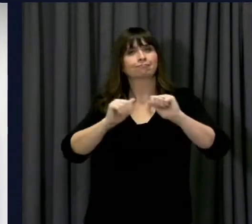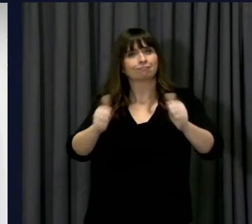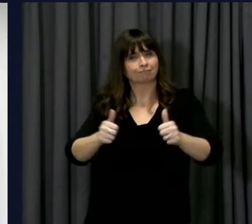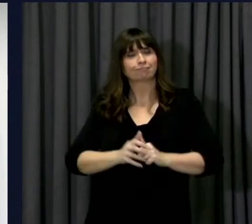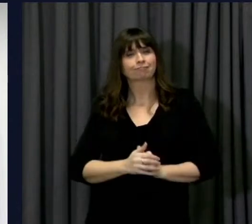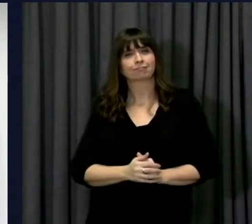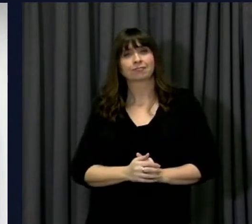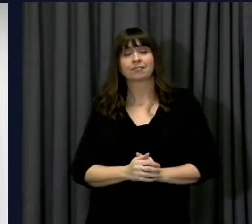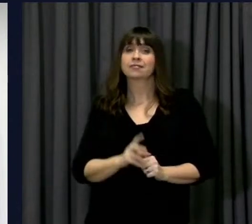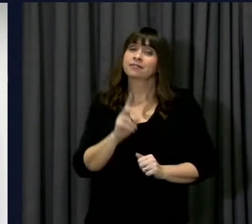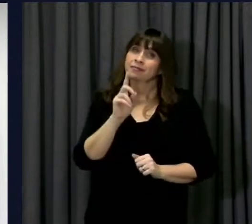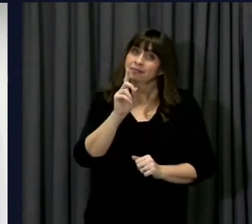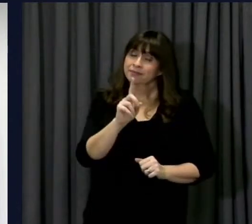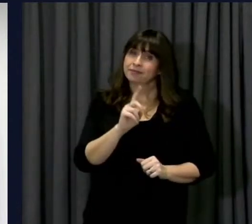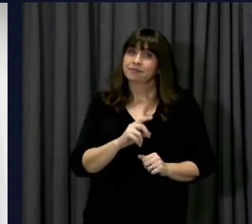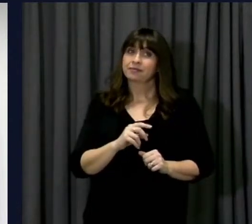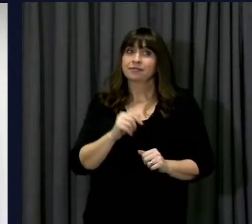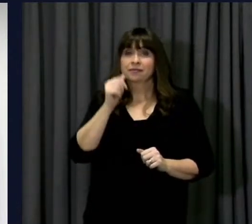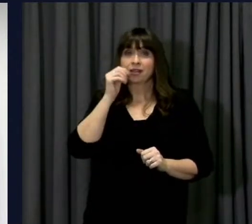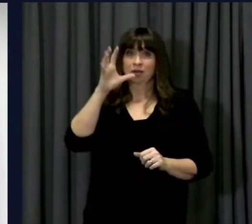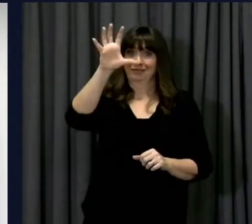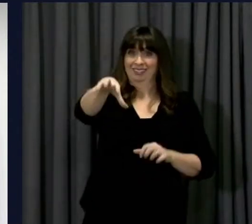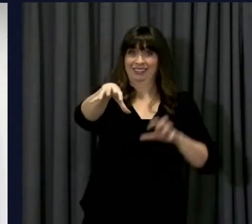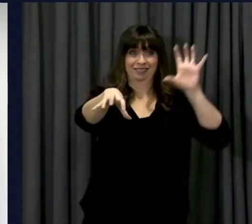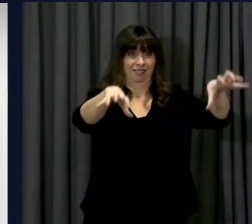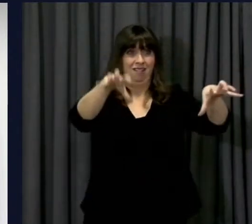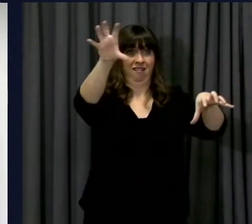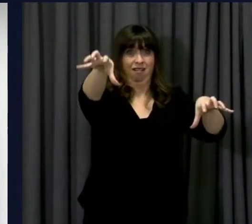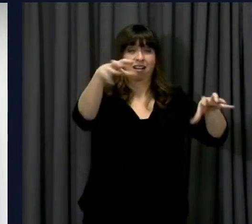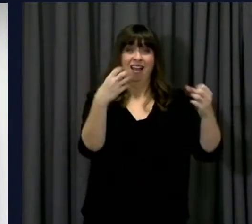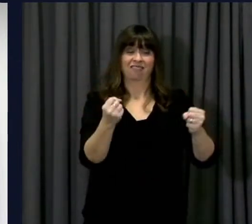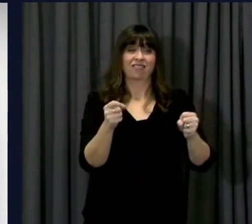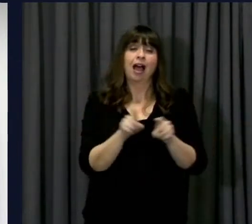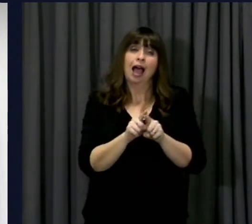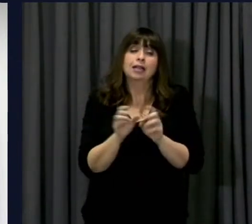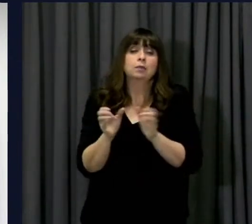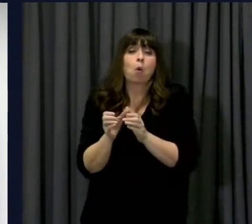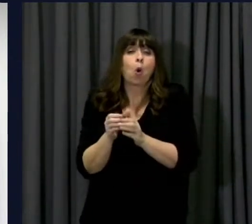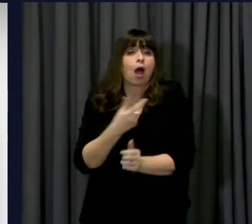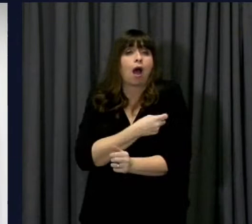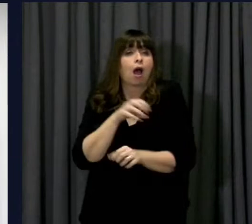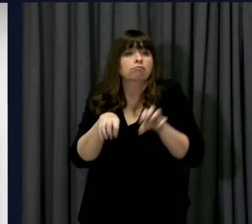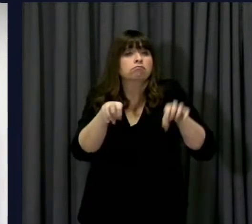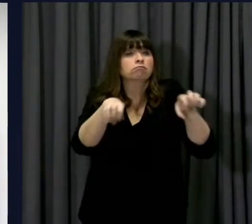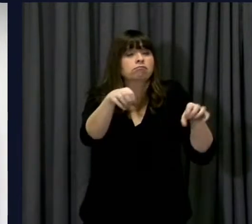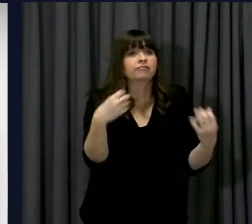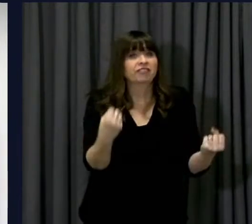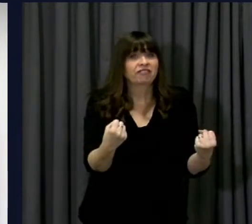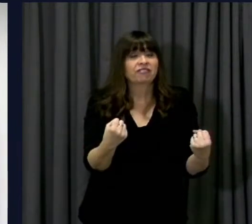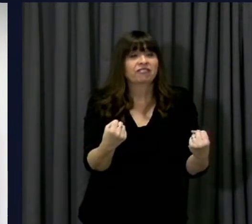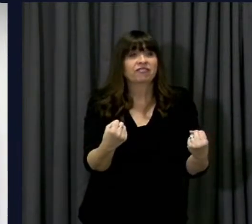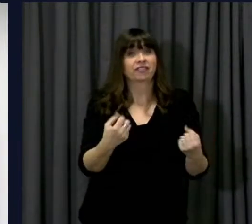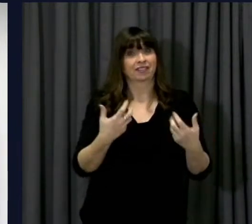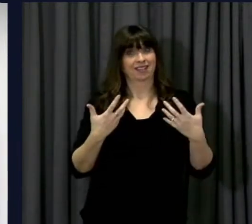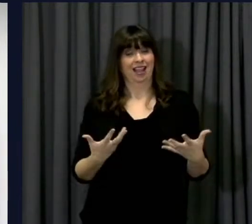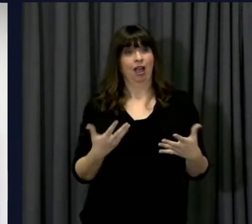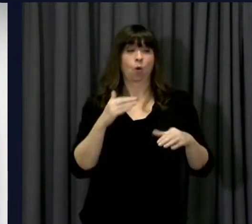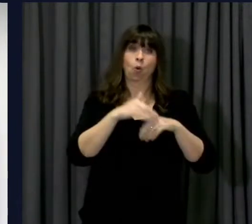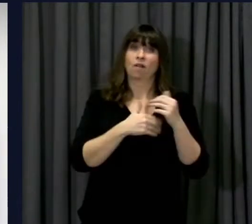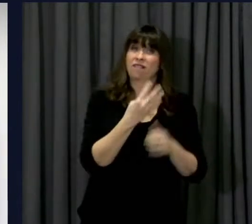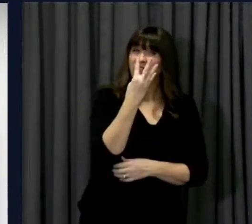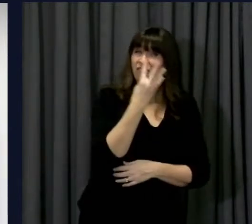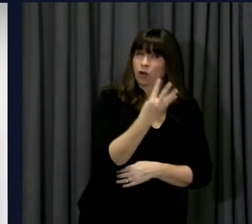also, of course, the case that it's not just mass vaccination centres. In the statement I gave to the Senedd yesterday, I was able to confirm we now have more